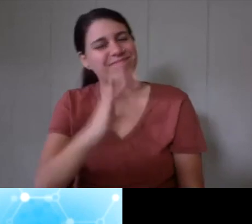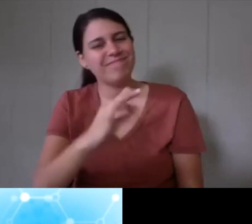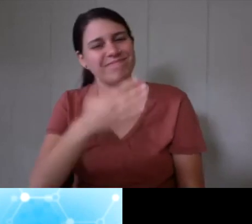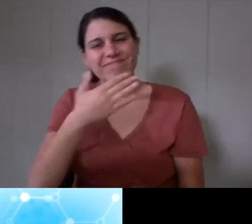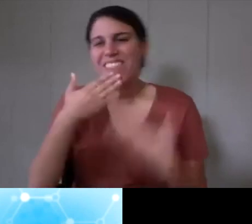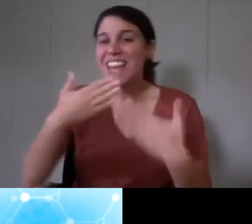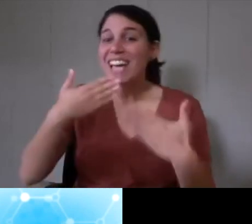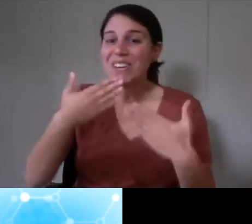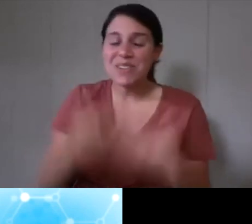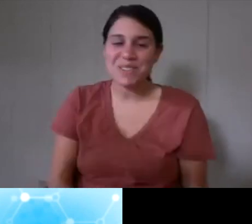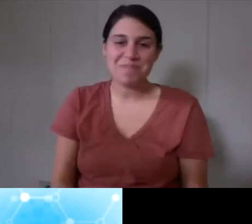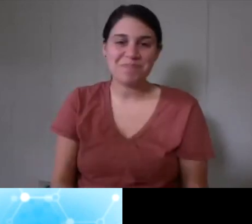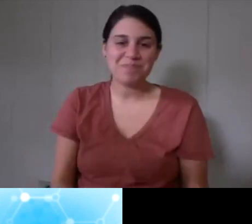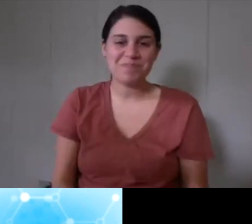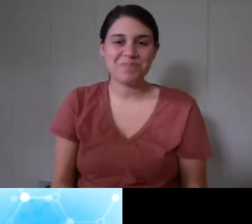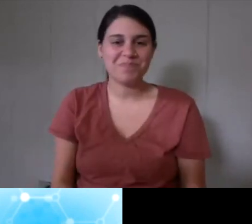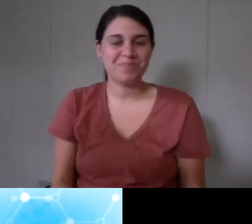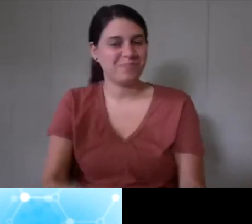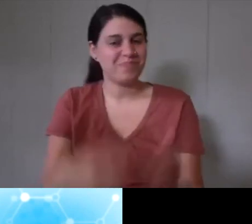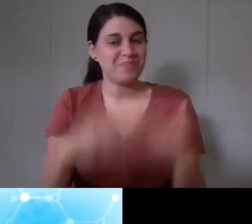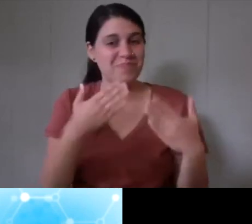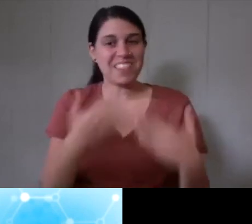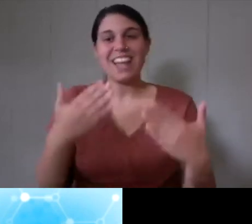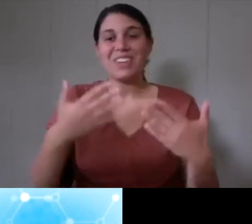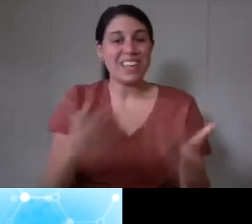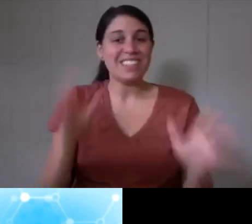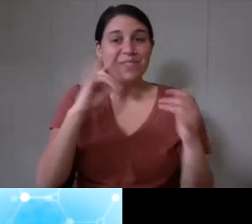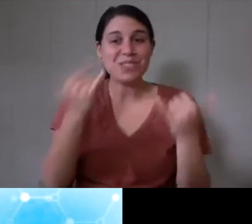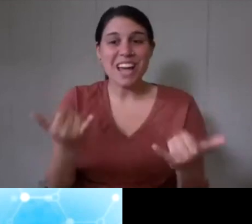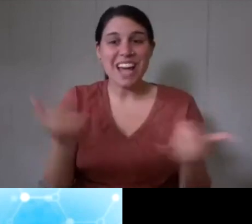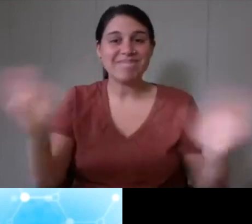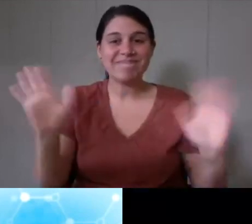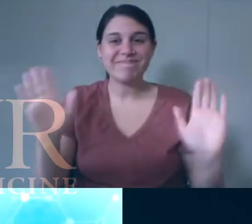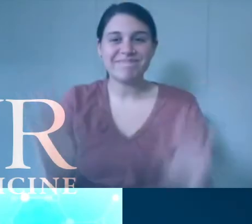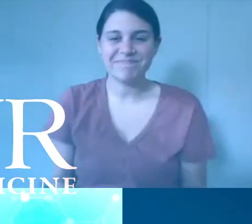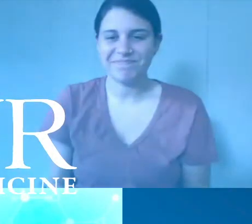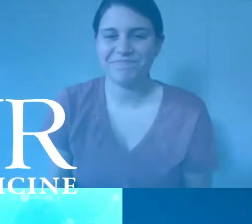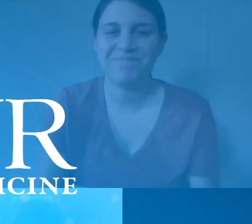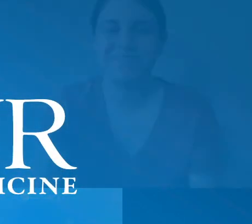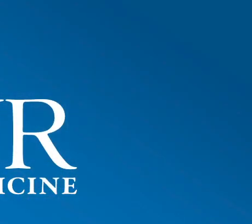very much. Thank you. All right, that's it for today. Thank you, everybody. Okay, thank you.